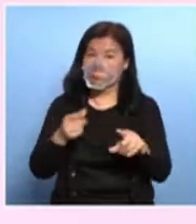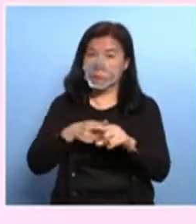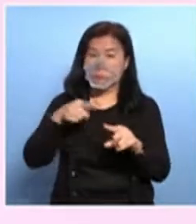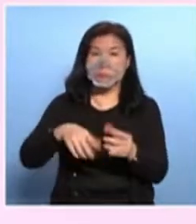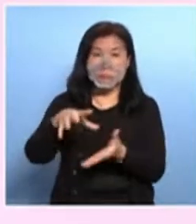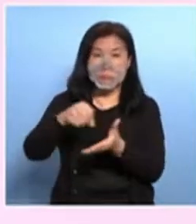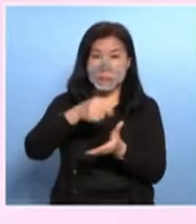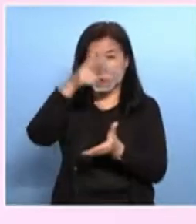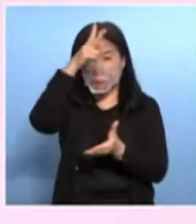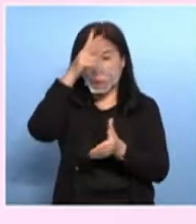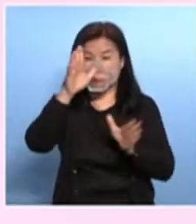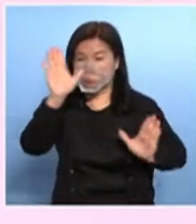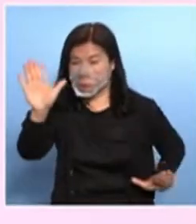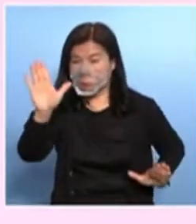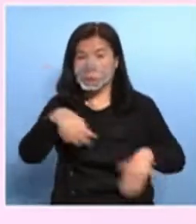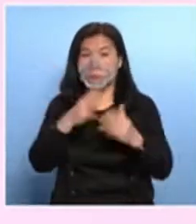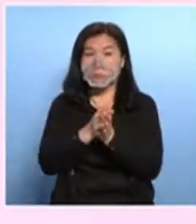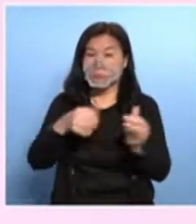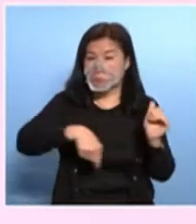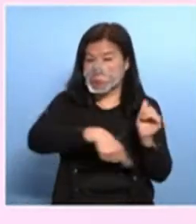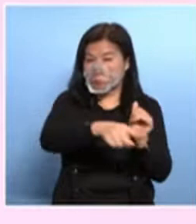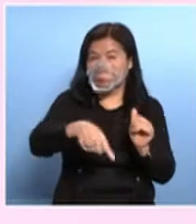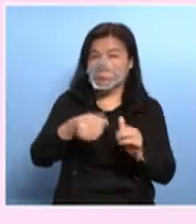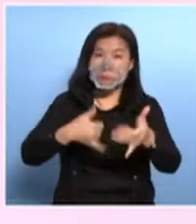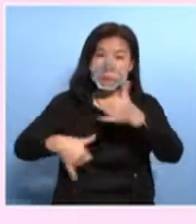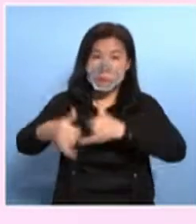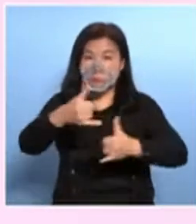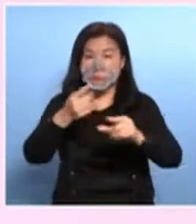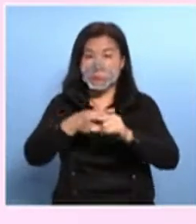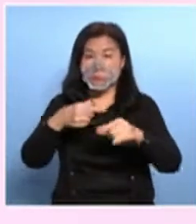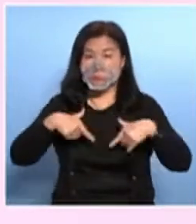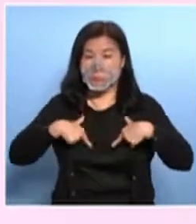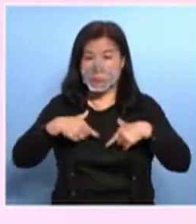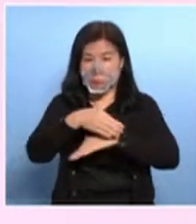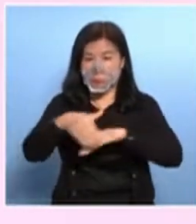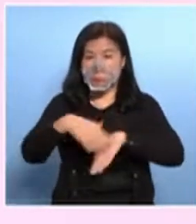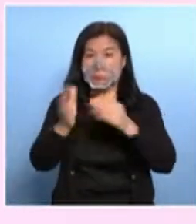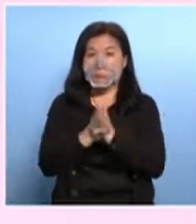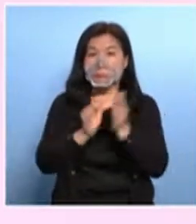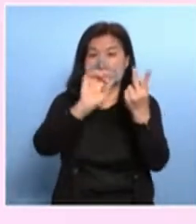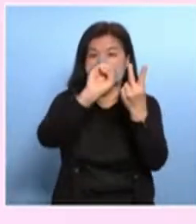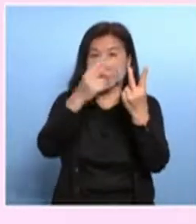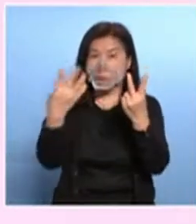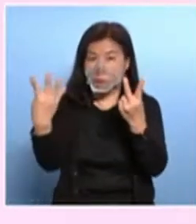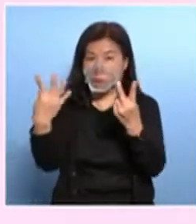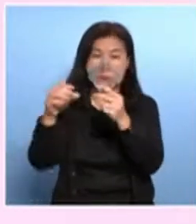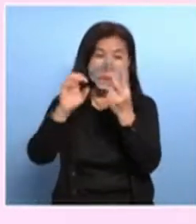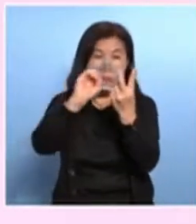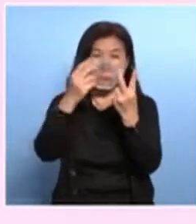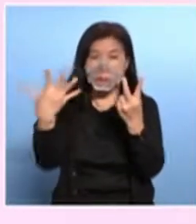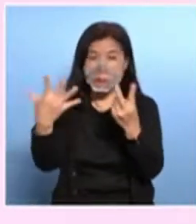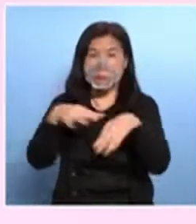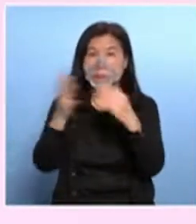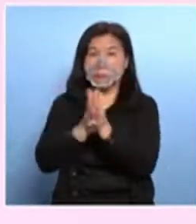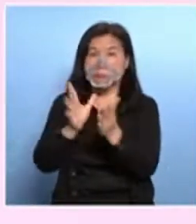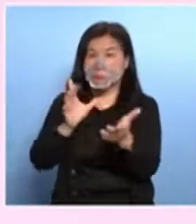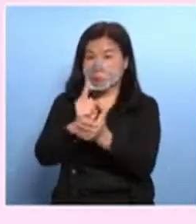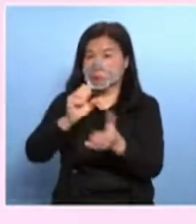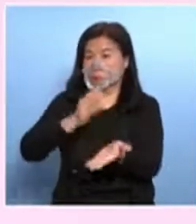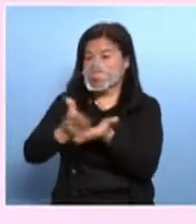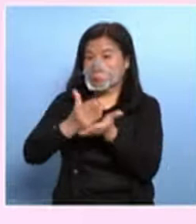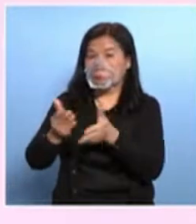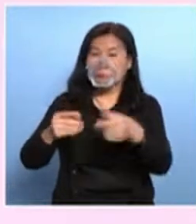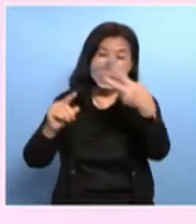life. Starting from the 2024-25 financial year, I will allocate $20 million per year to regularize the